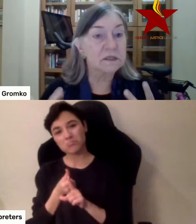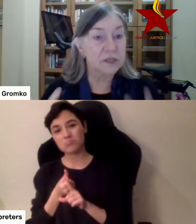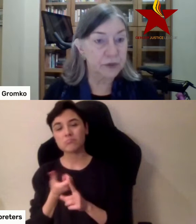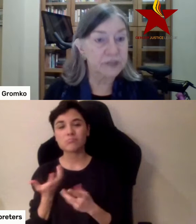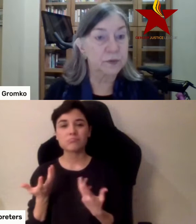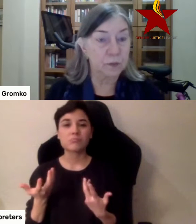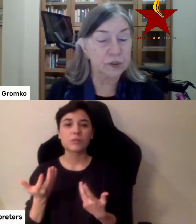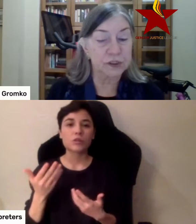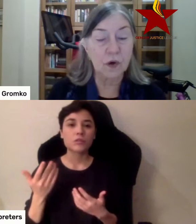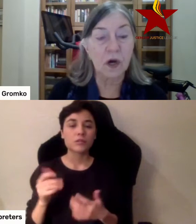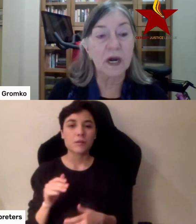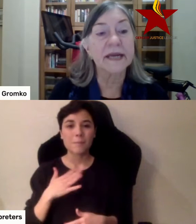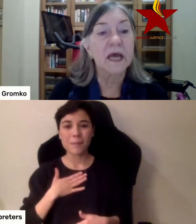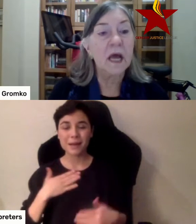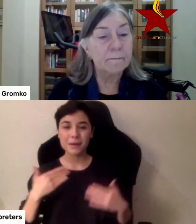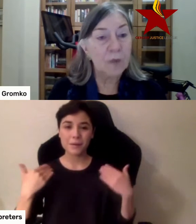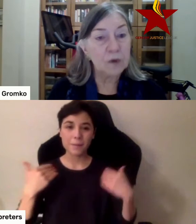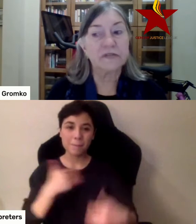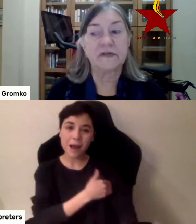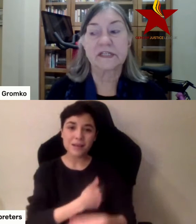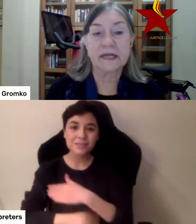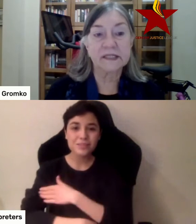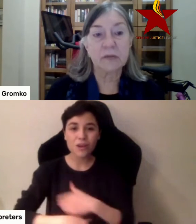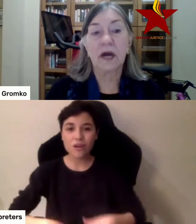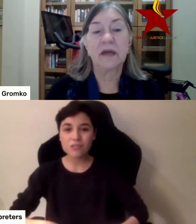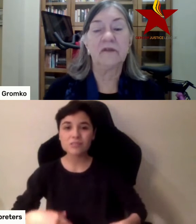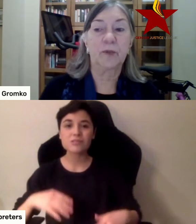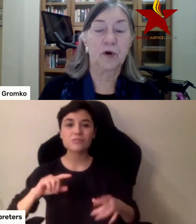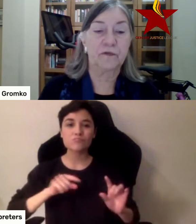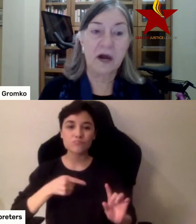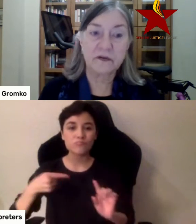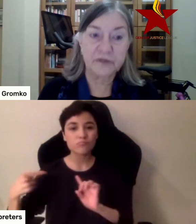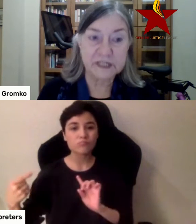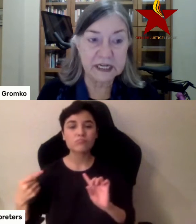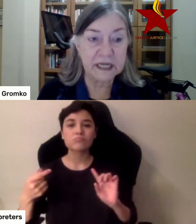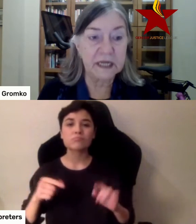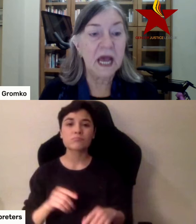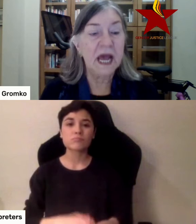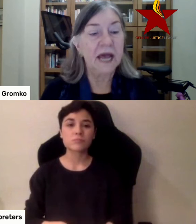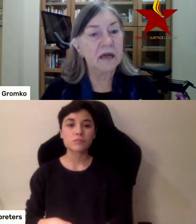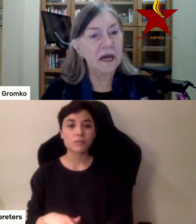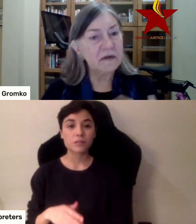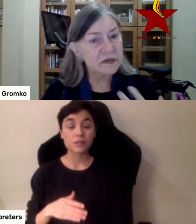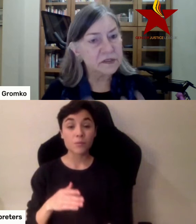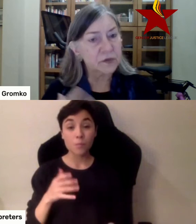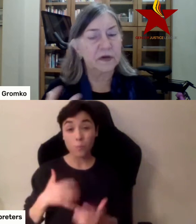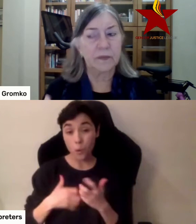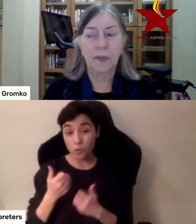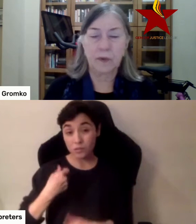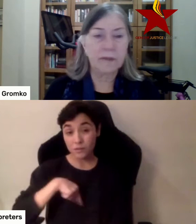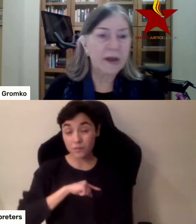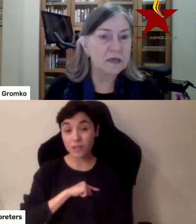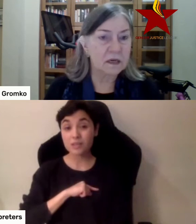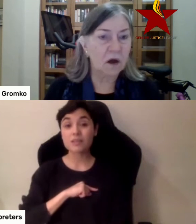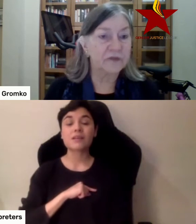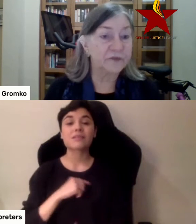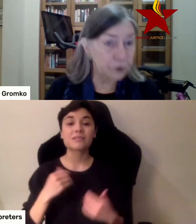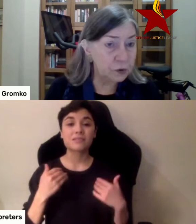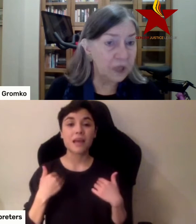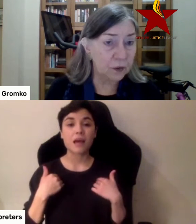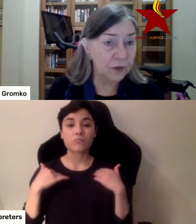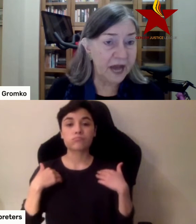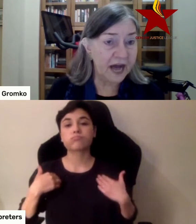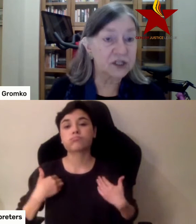my muscles and joints were sore. And most of us had some kind of a profound fatigue and kind of a sort of what we might